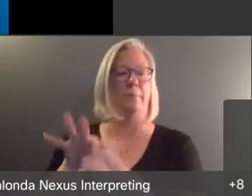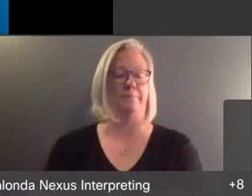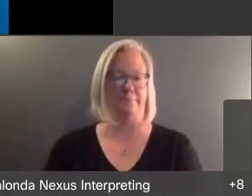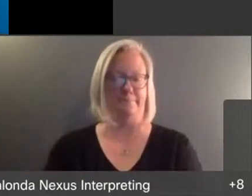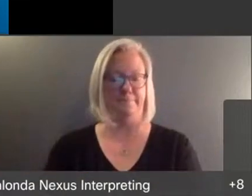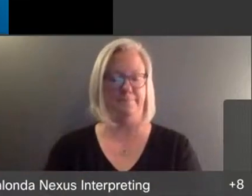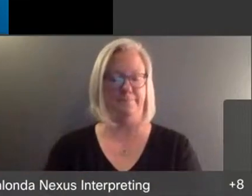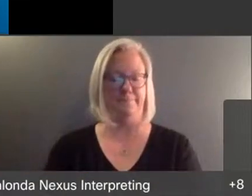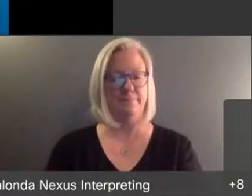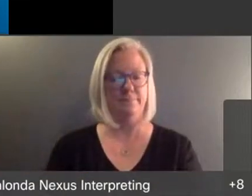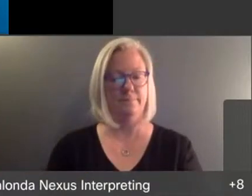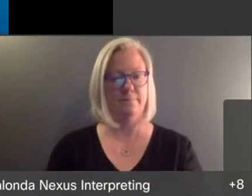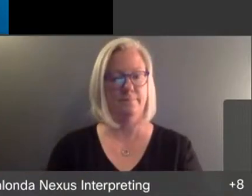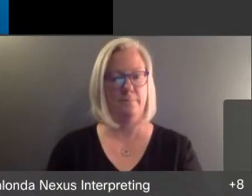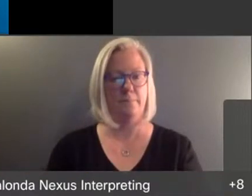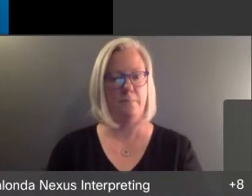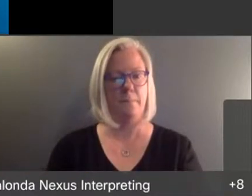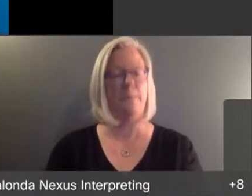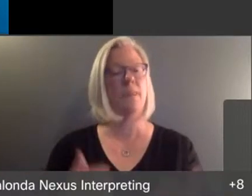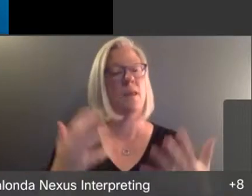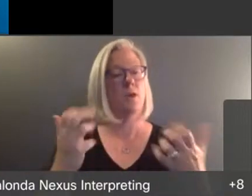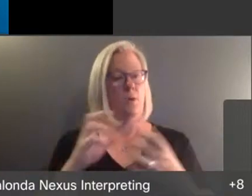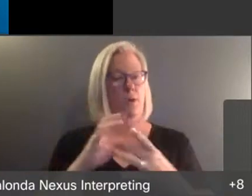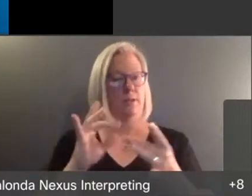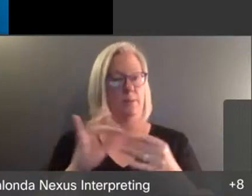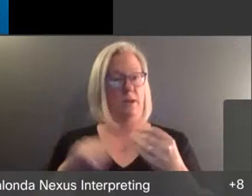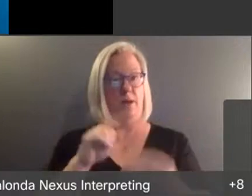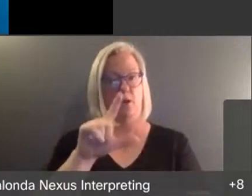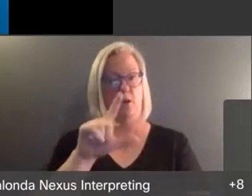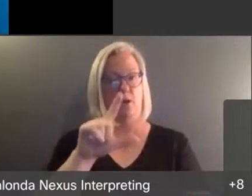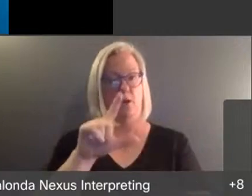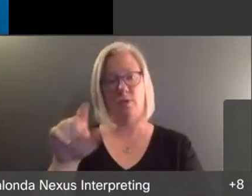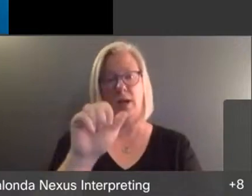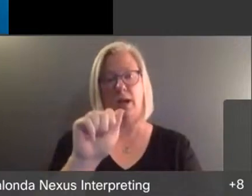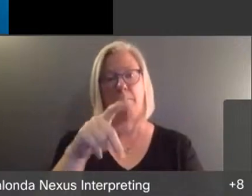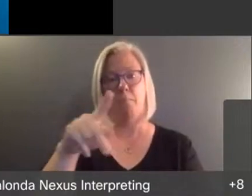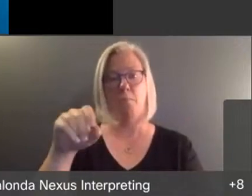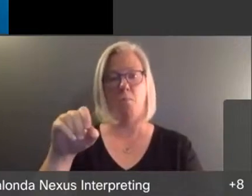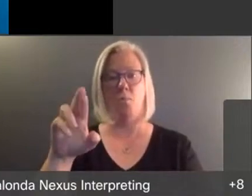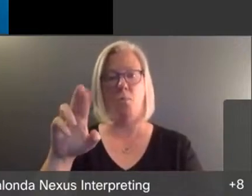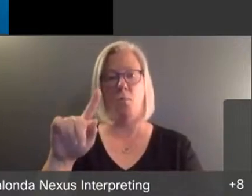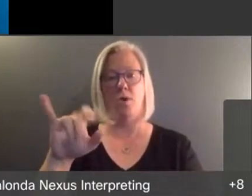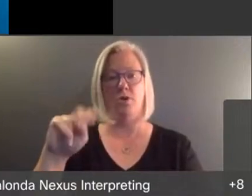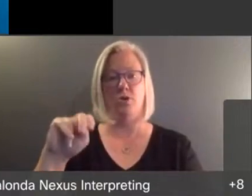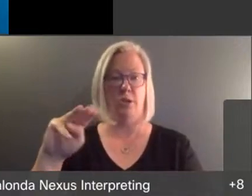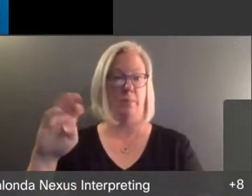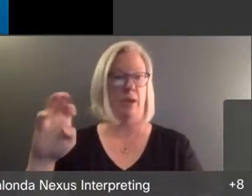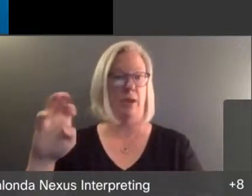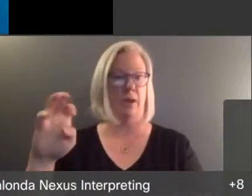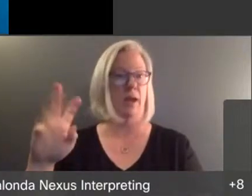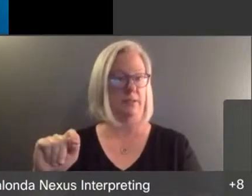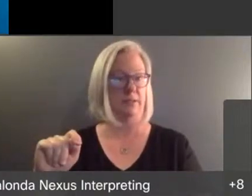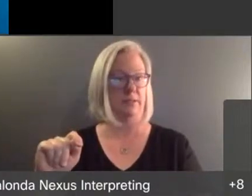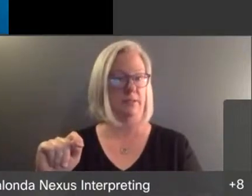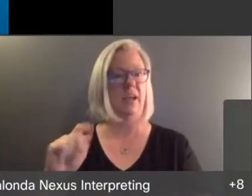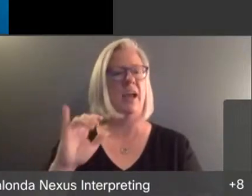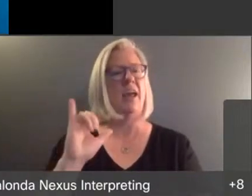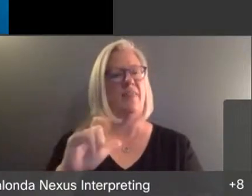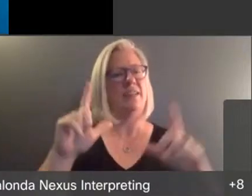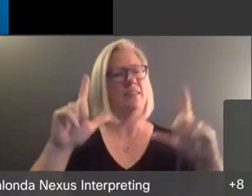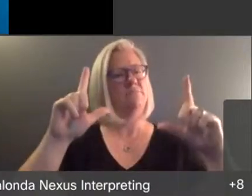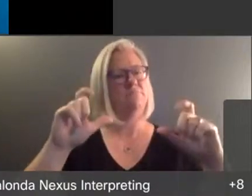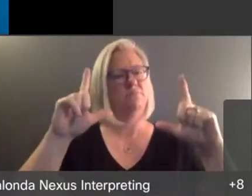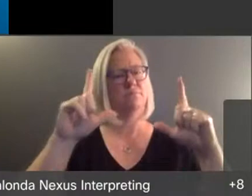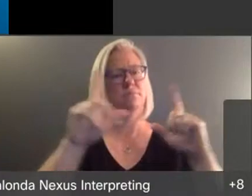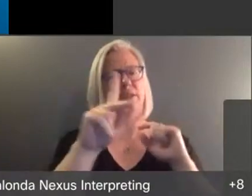Next, I'd like to speak about the 2020 apportionment. So on Census Day, it's a snapshot of Kansas at that point in time. We